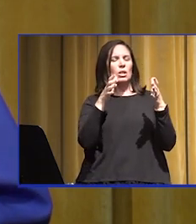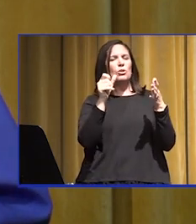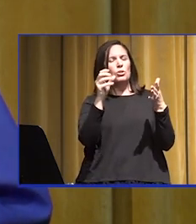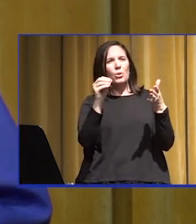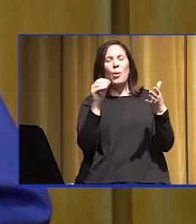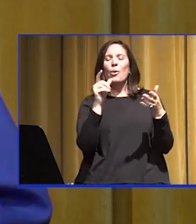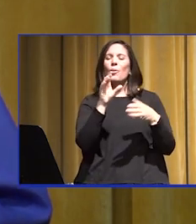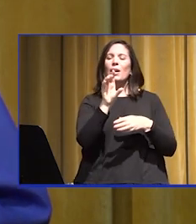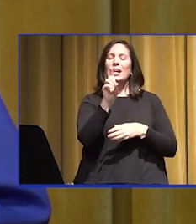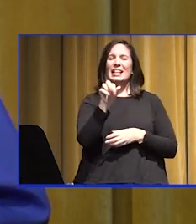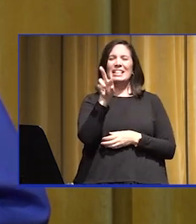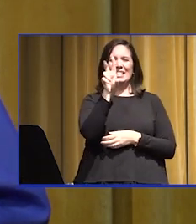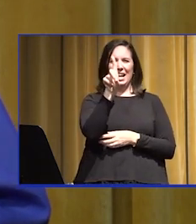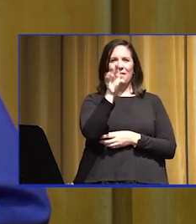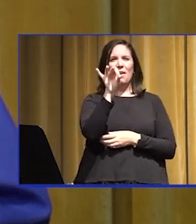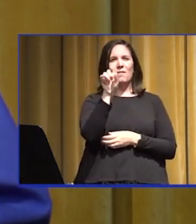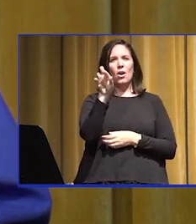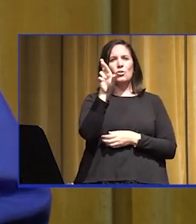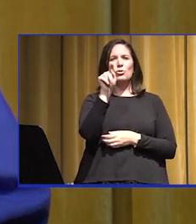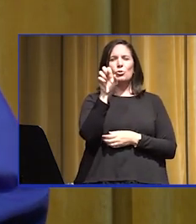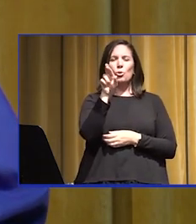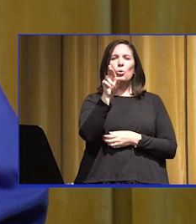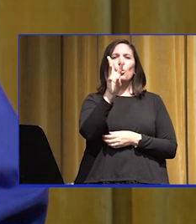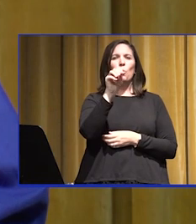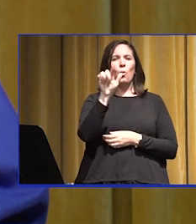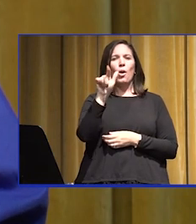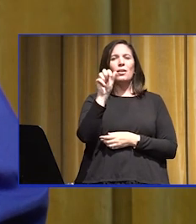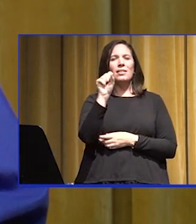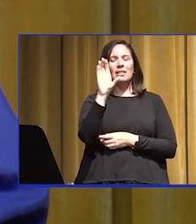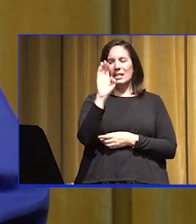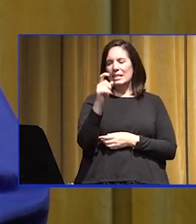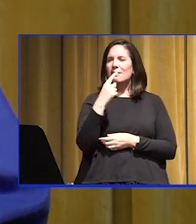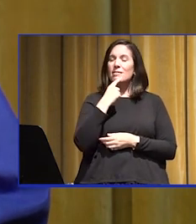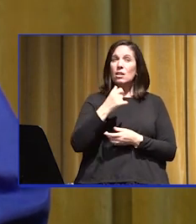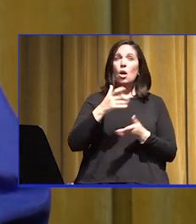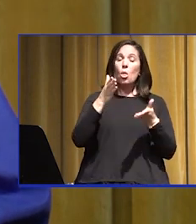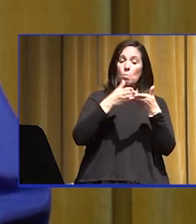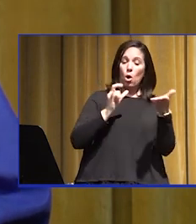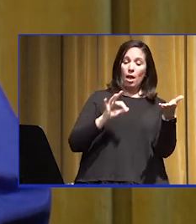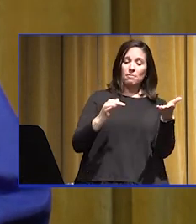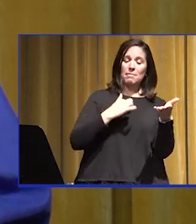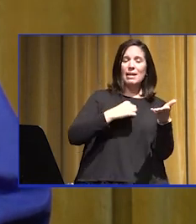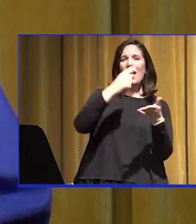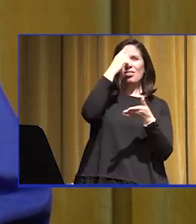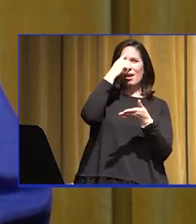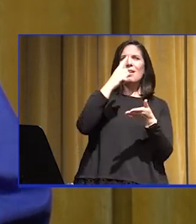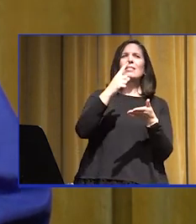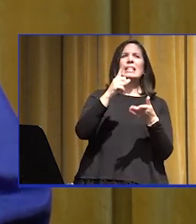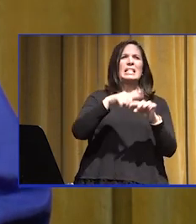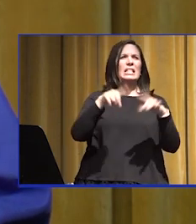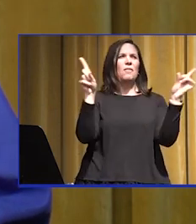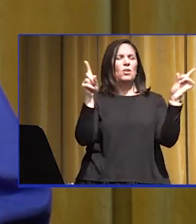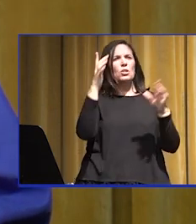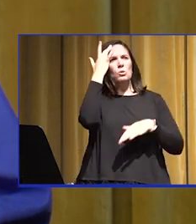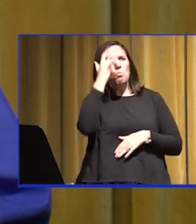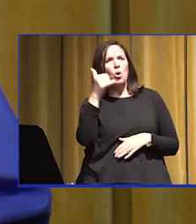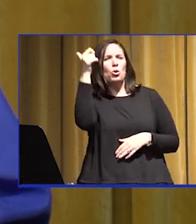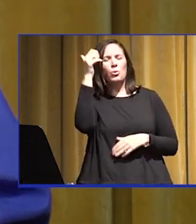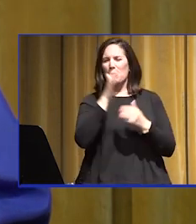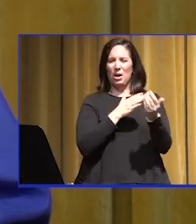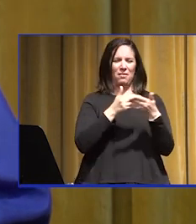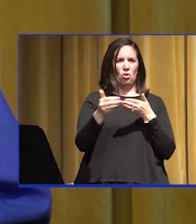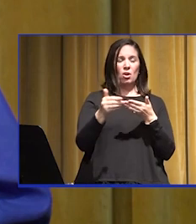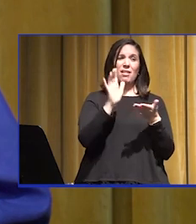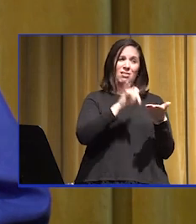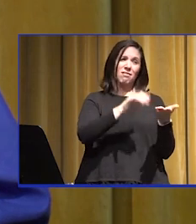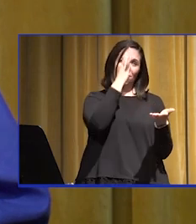fantastic author, David Foster Wallace. The part of me that used to think that I was different or smarter or whatever almost